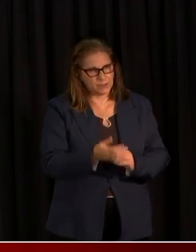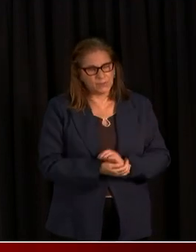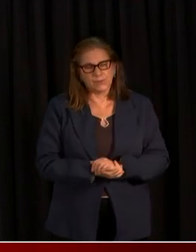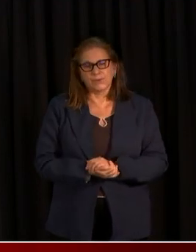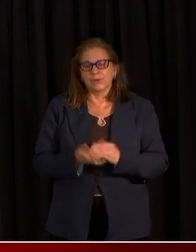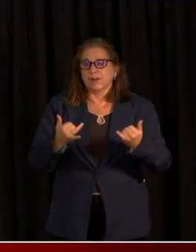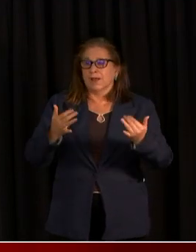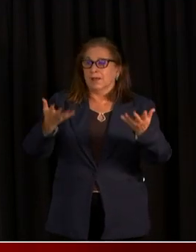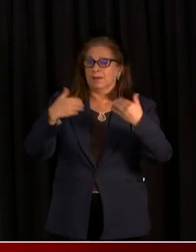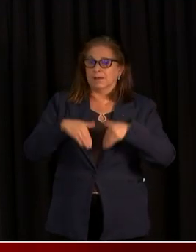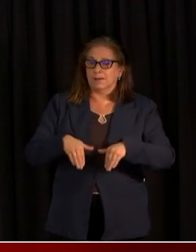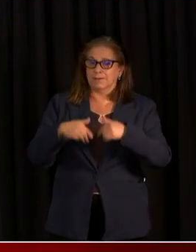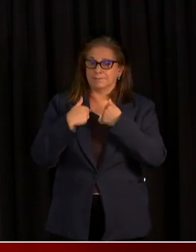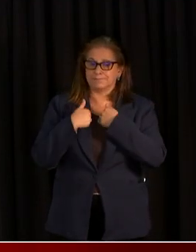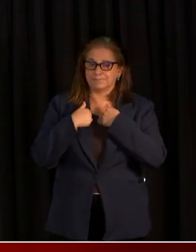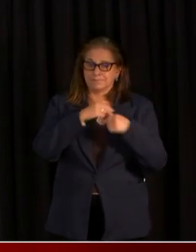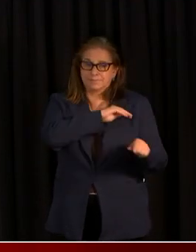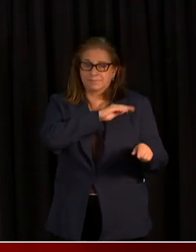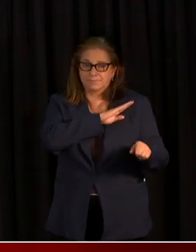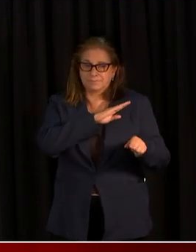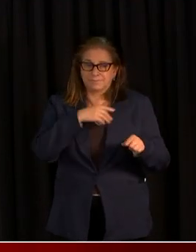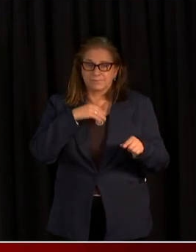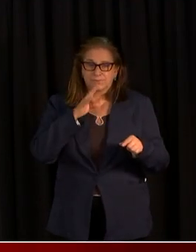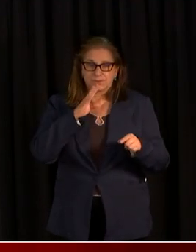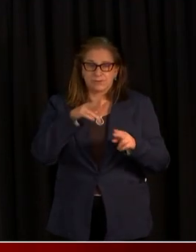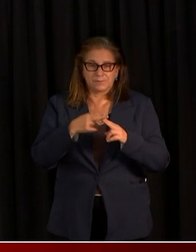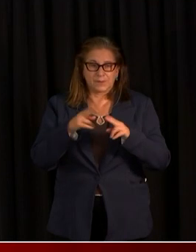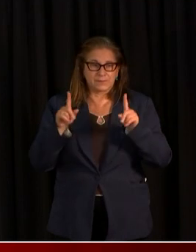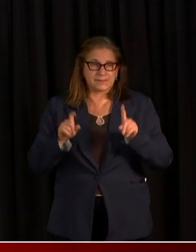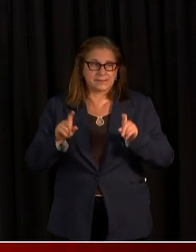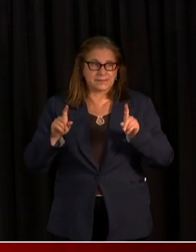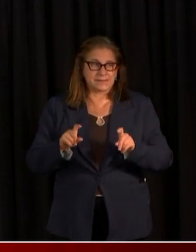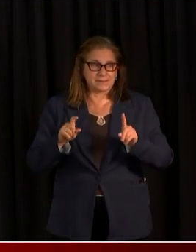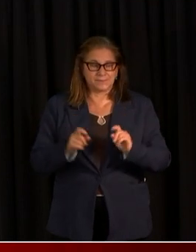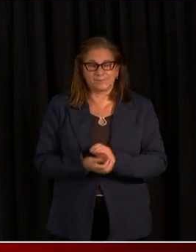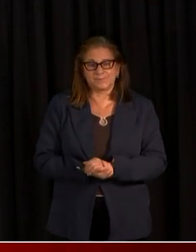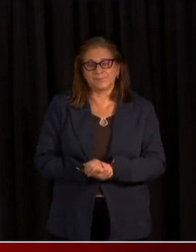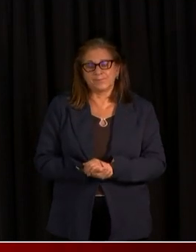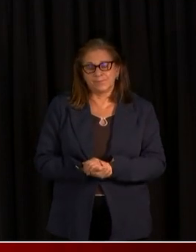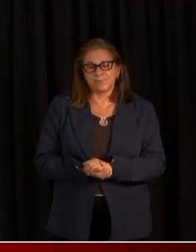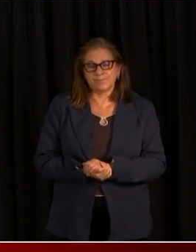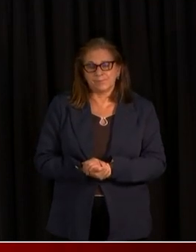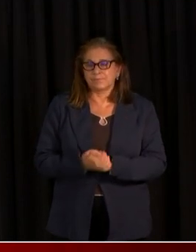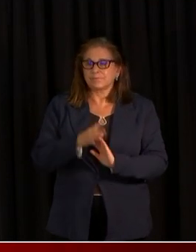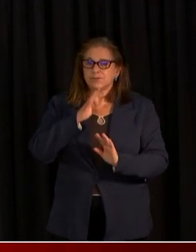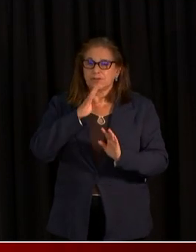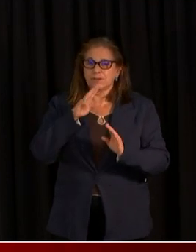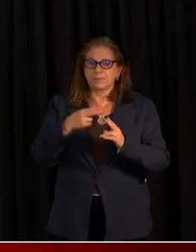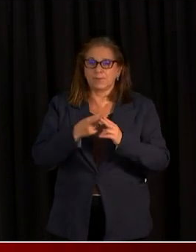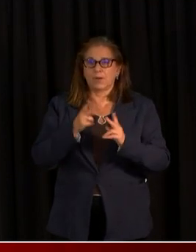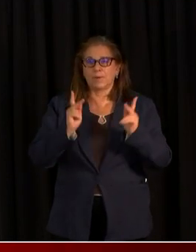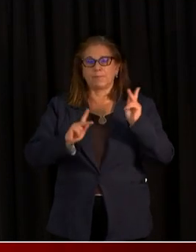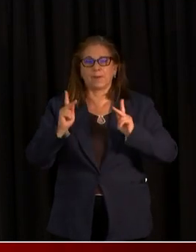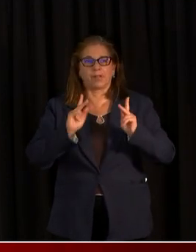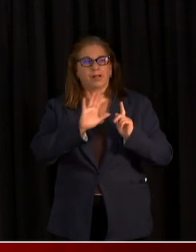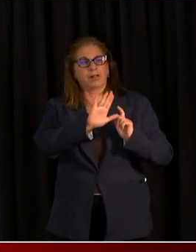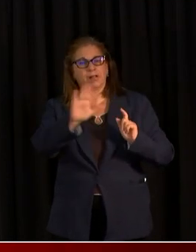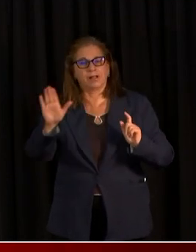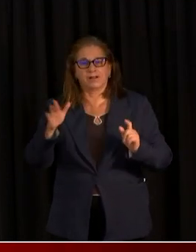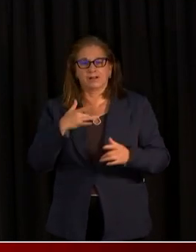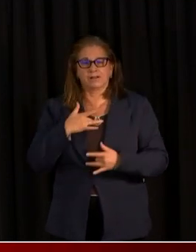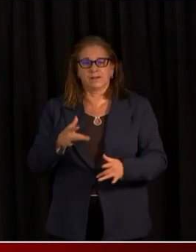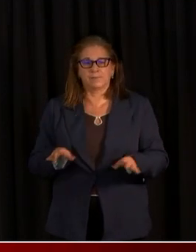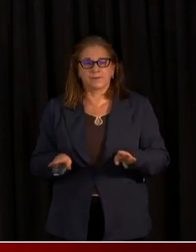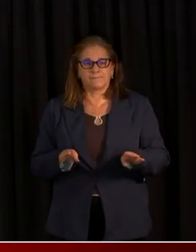one behavior that we are concerned about is people who are getting tested because